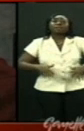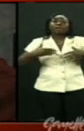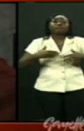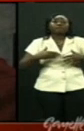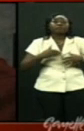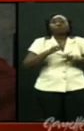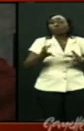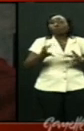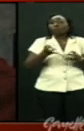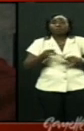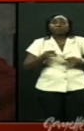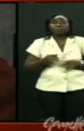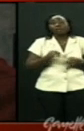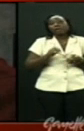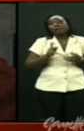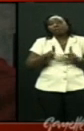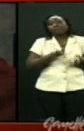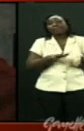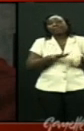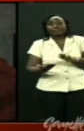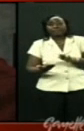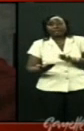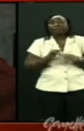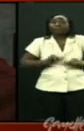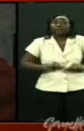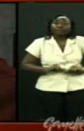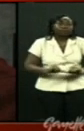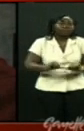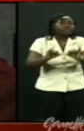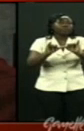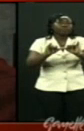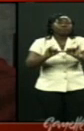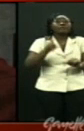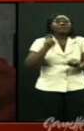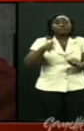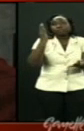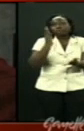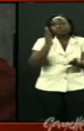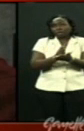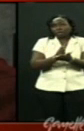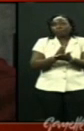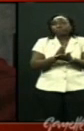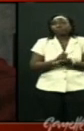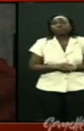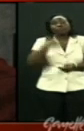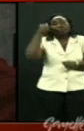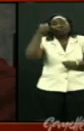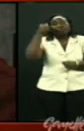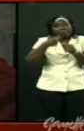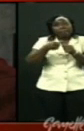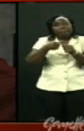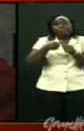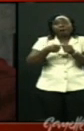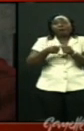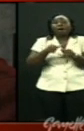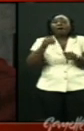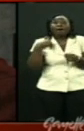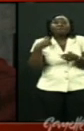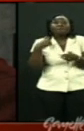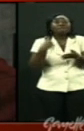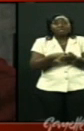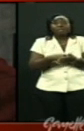is happening at Mount Hope for these years to be continuing. We need to stop. Remember, you all have a salary. There are people